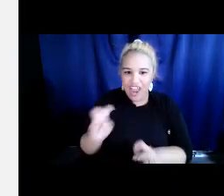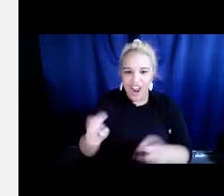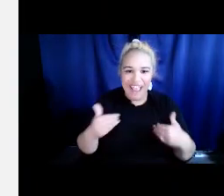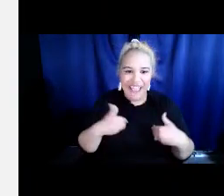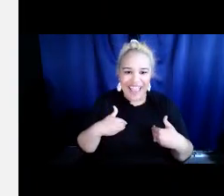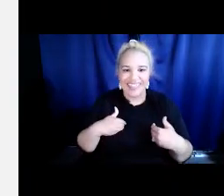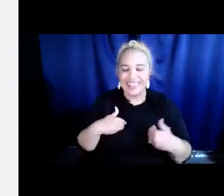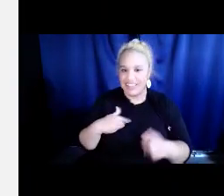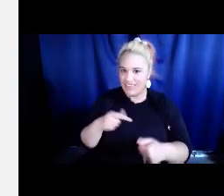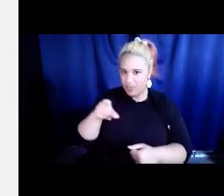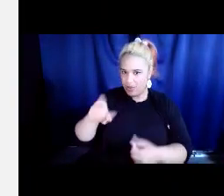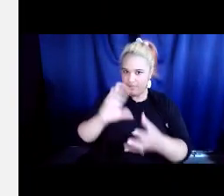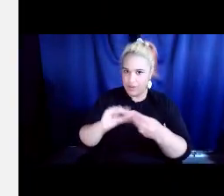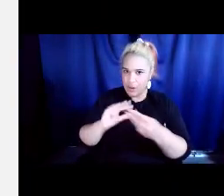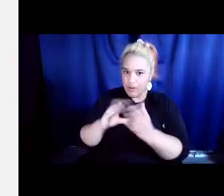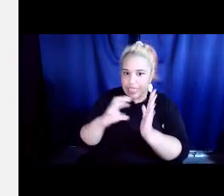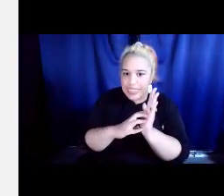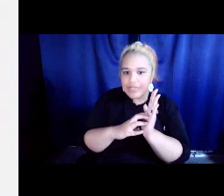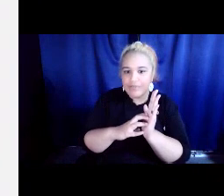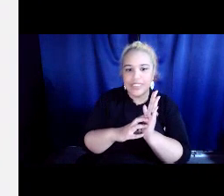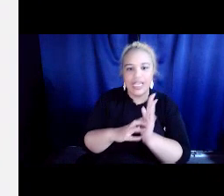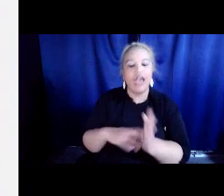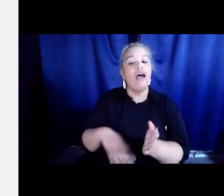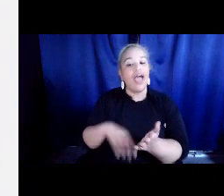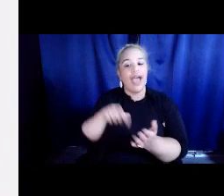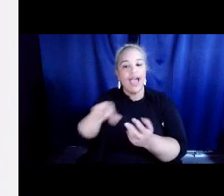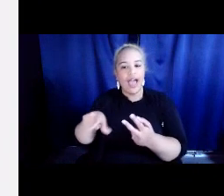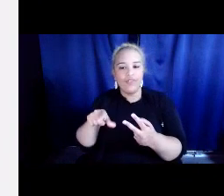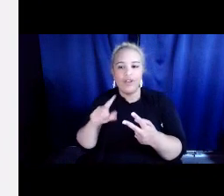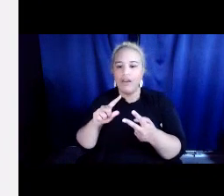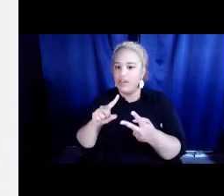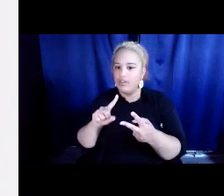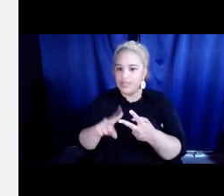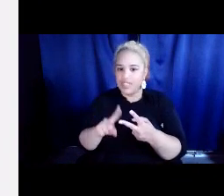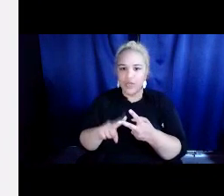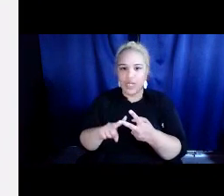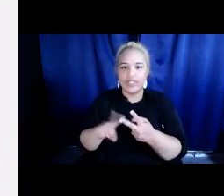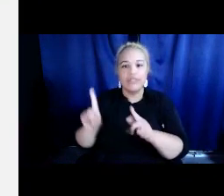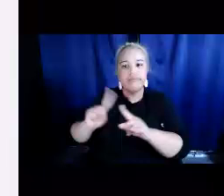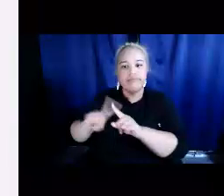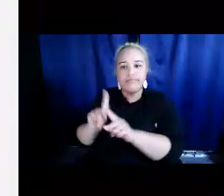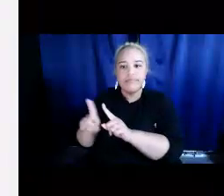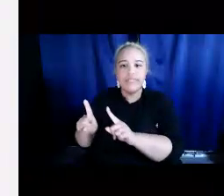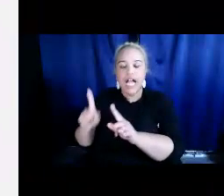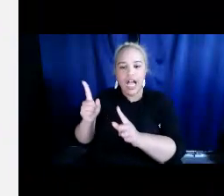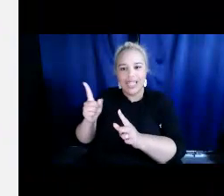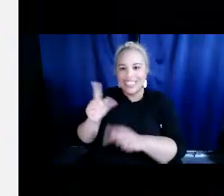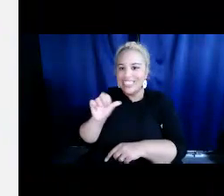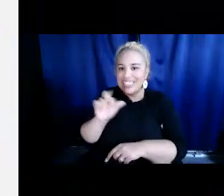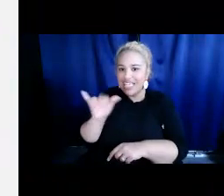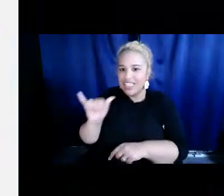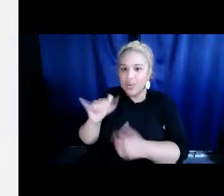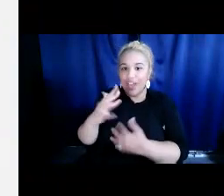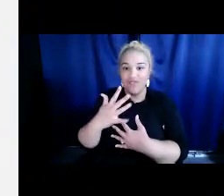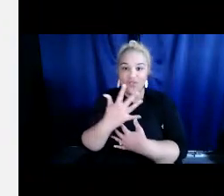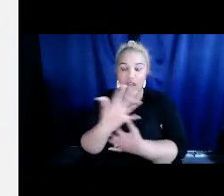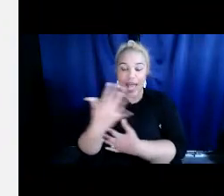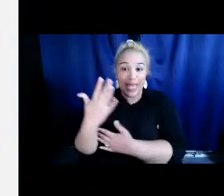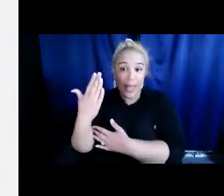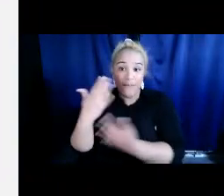visit, and a space to create a schedule for breaks and activities. The Ohio State Fair also hosts a